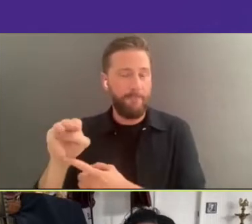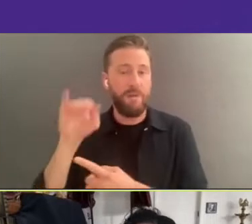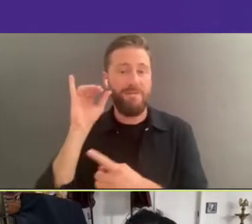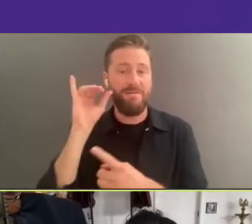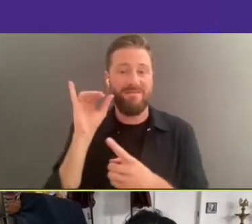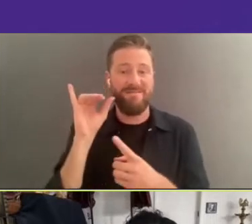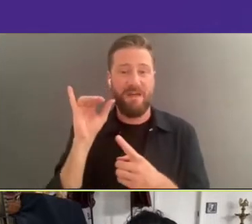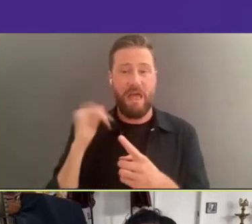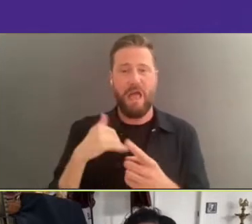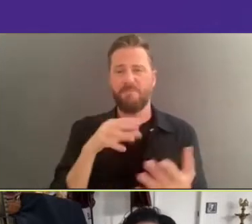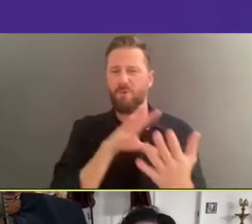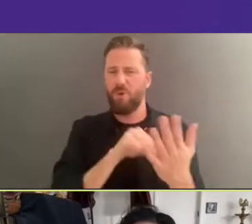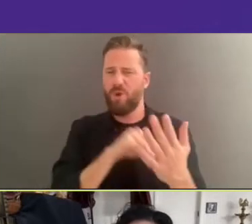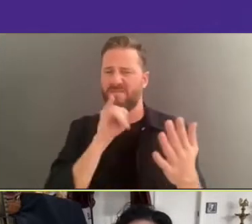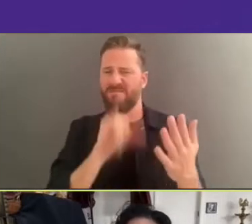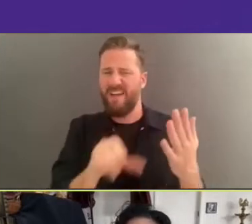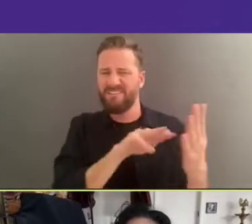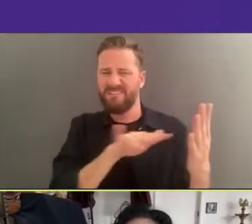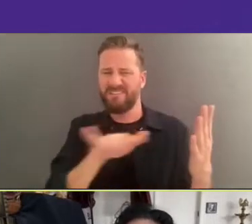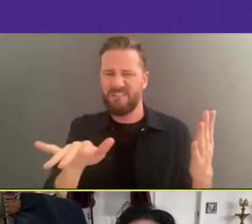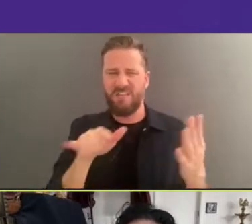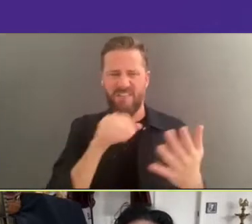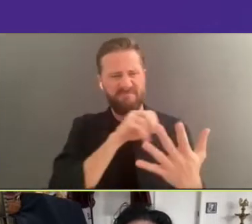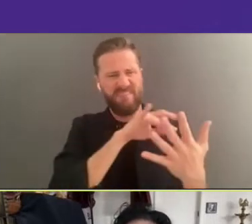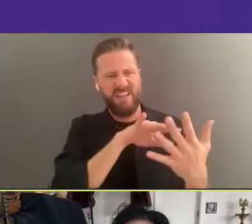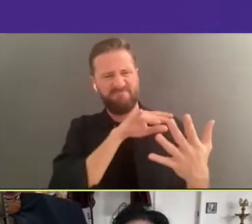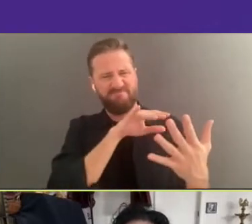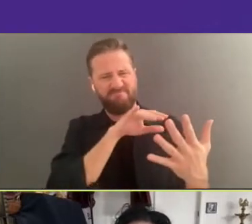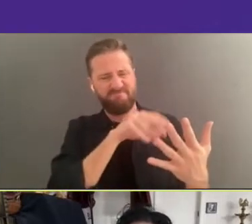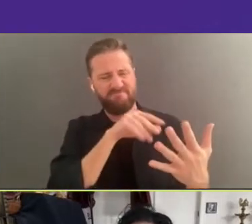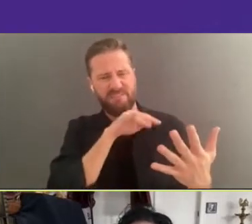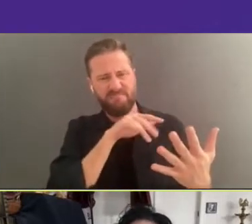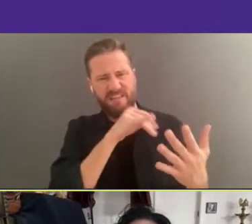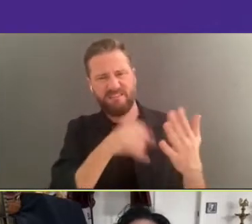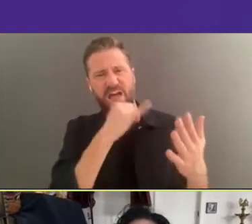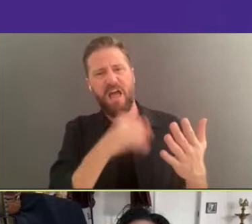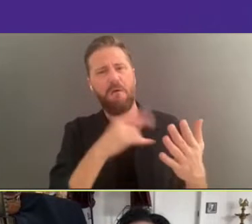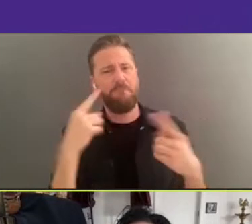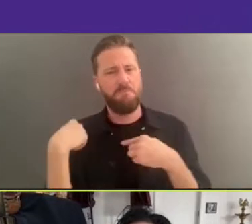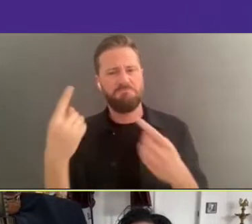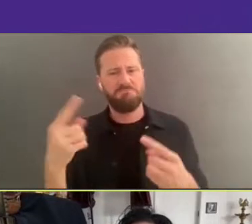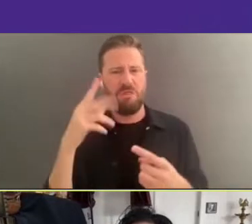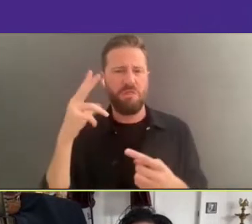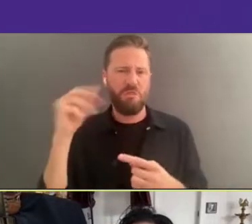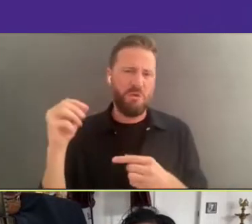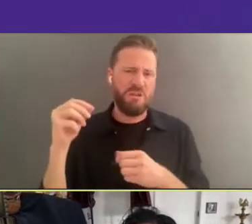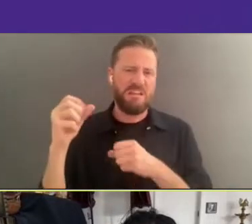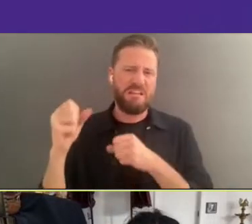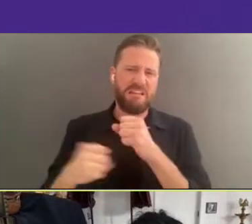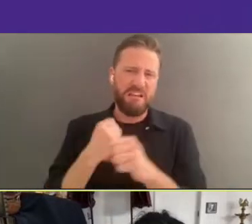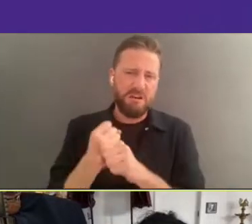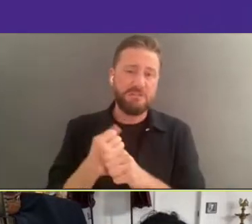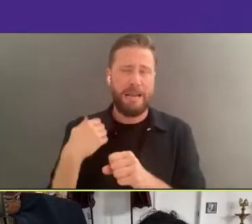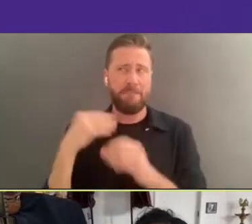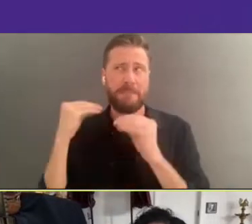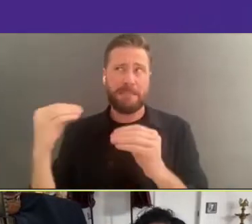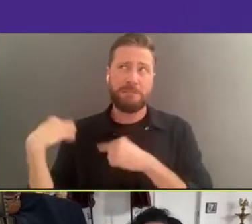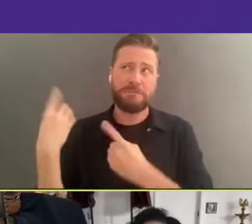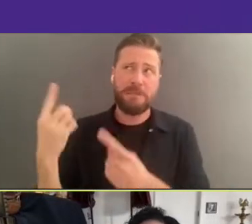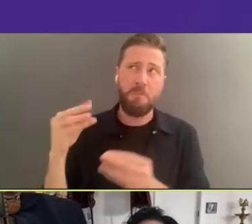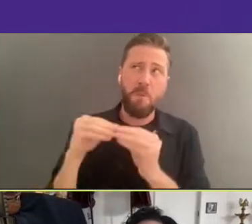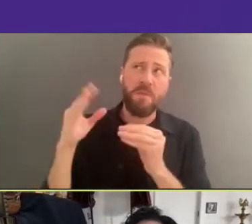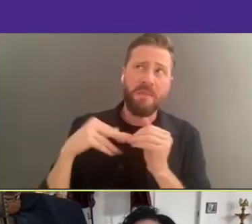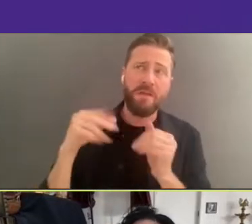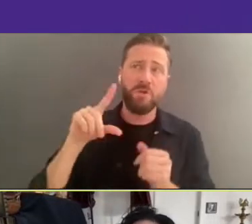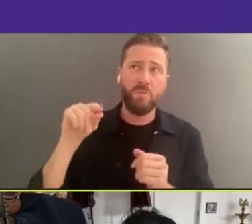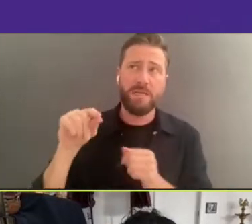I'm learning that style for 30 plus and teaching for over 20. And our organization,